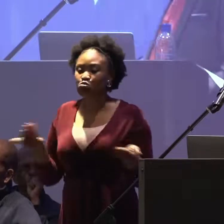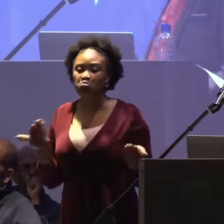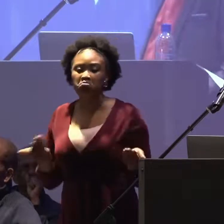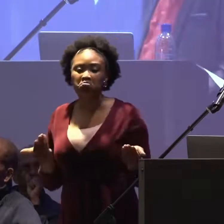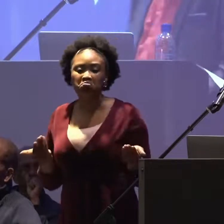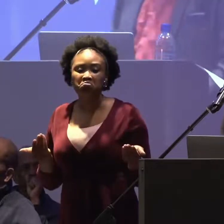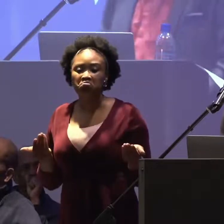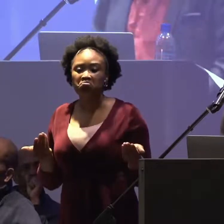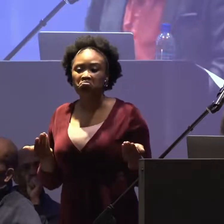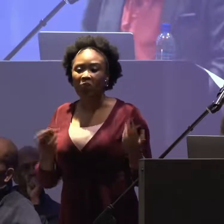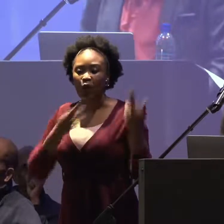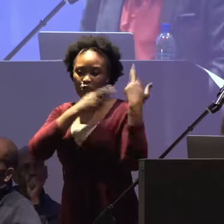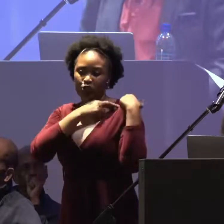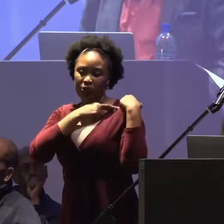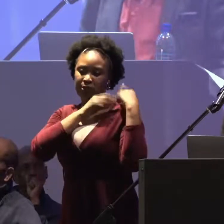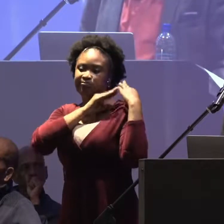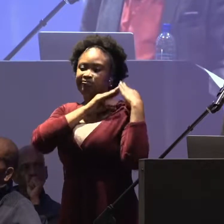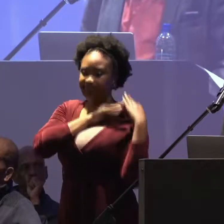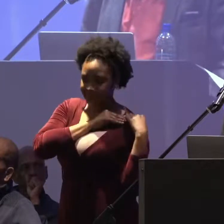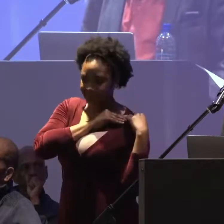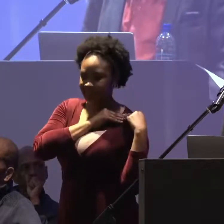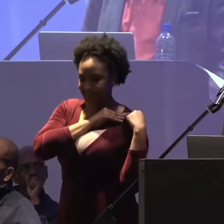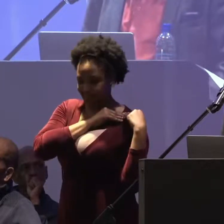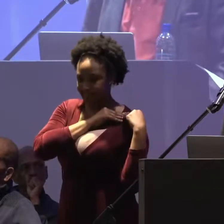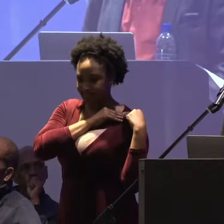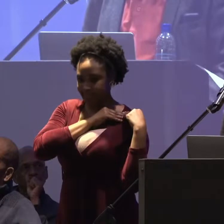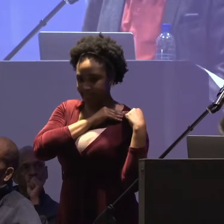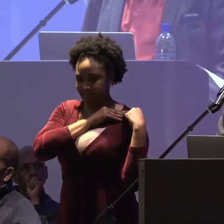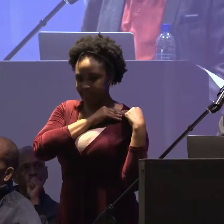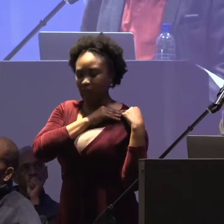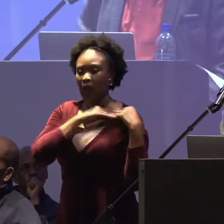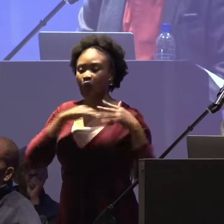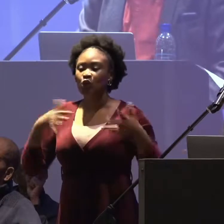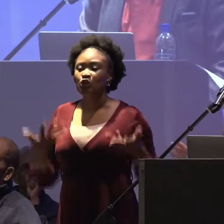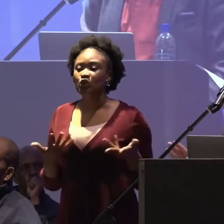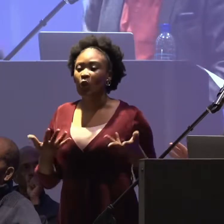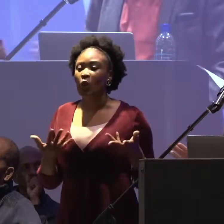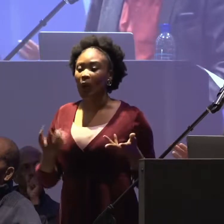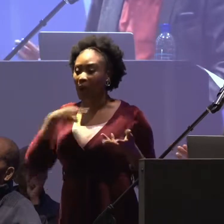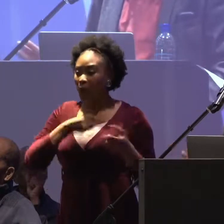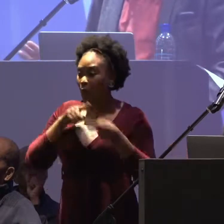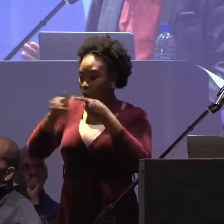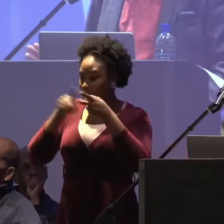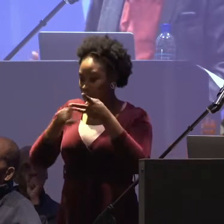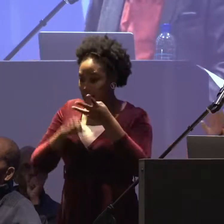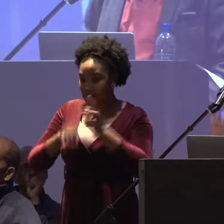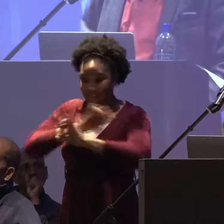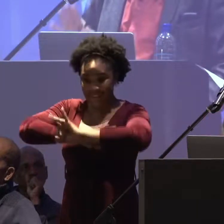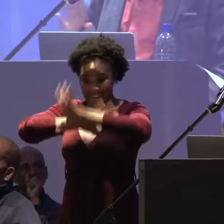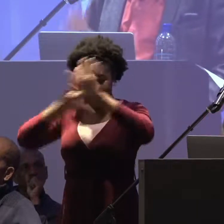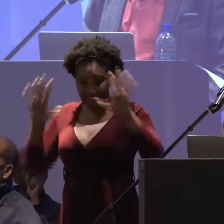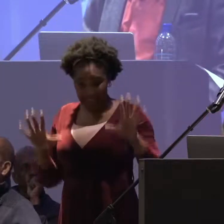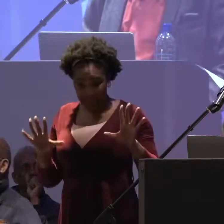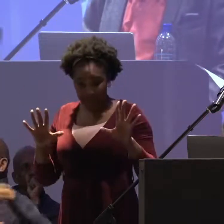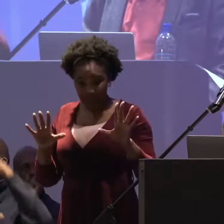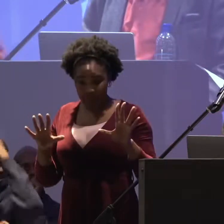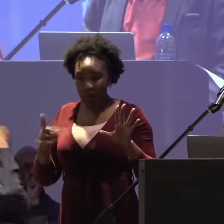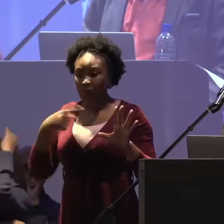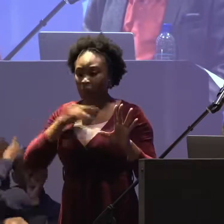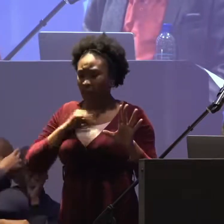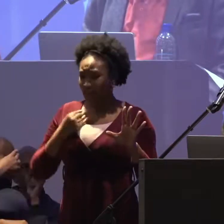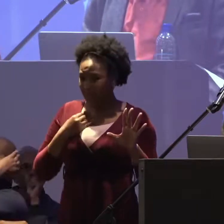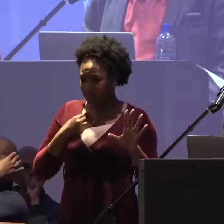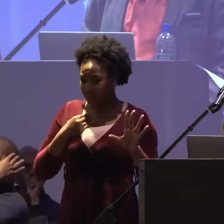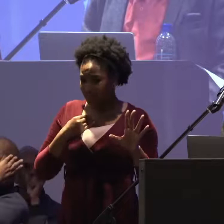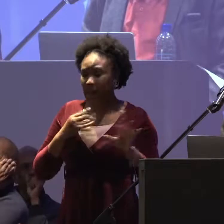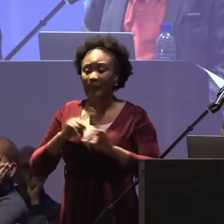be accountable in terms of what is expected. Now our objectives are clear. We have a set of objectives, but